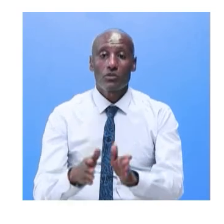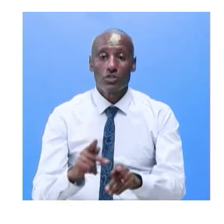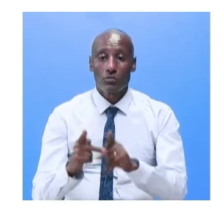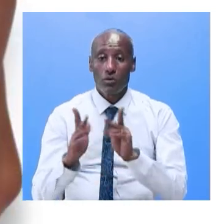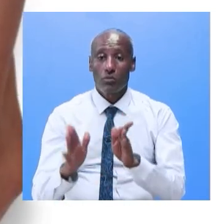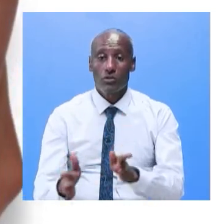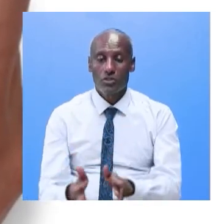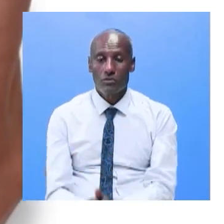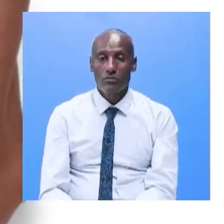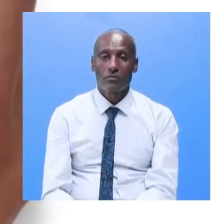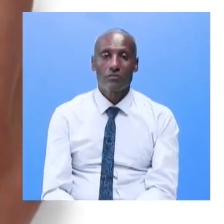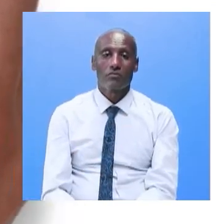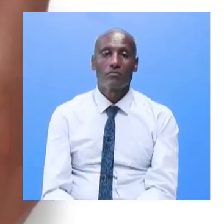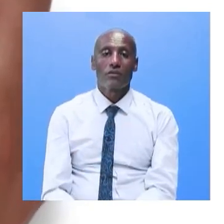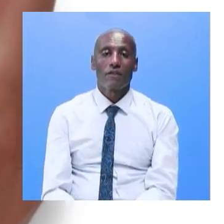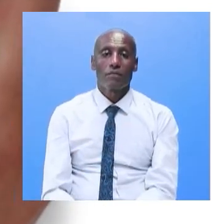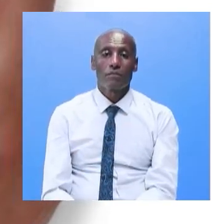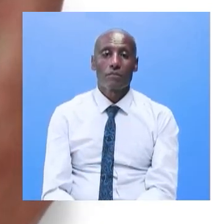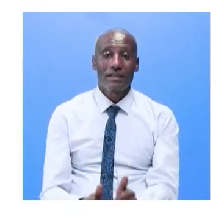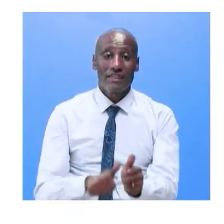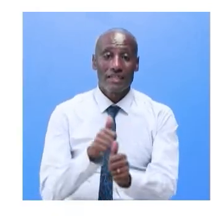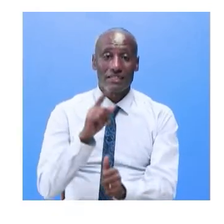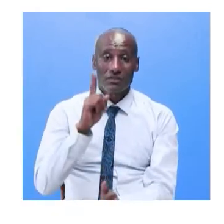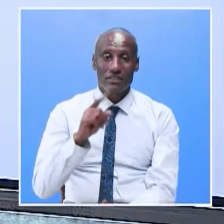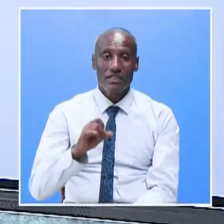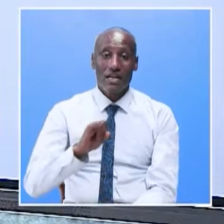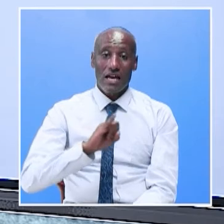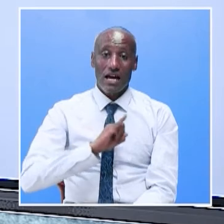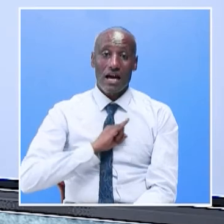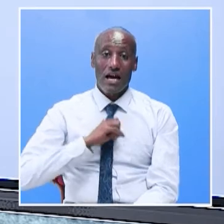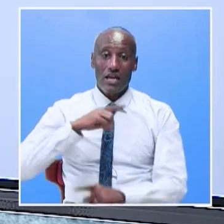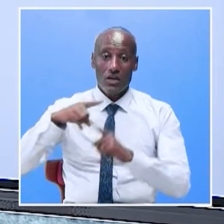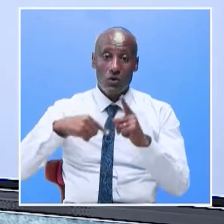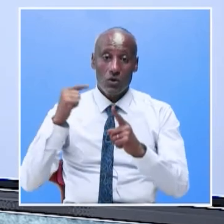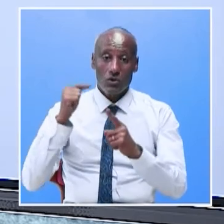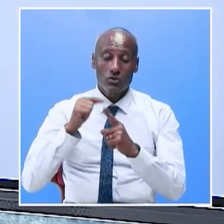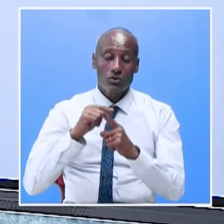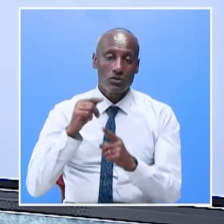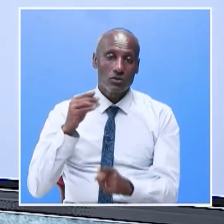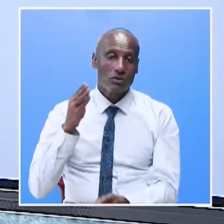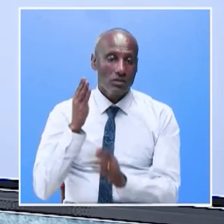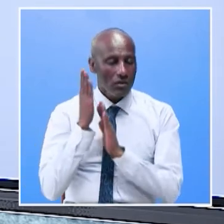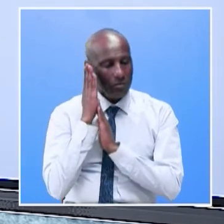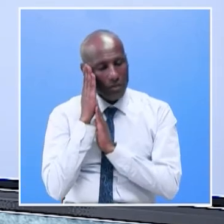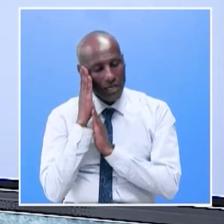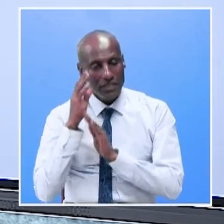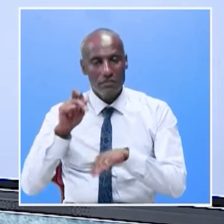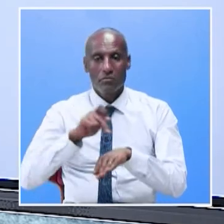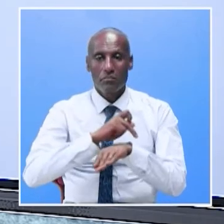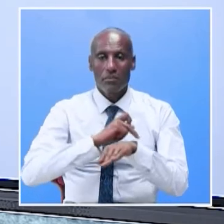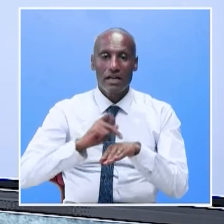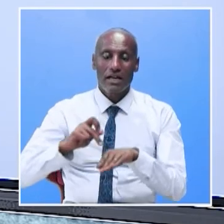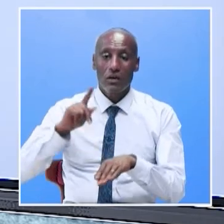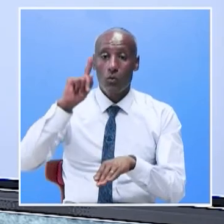Place, preposition. The next one is I go to bed blank 1:30. I go